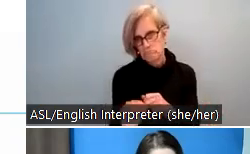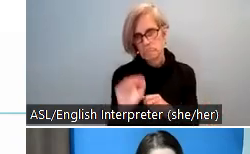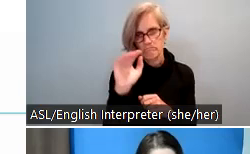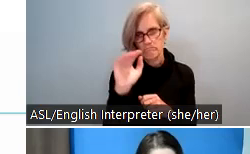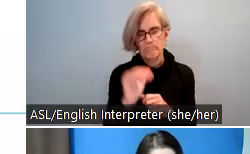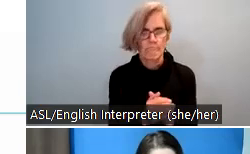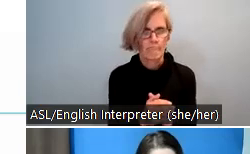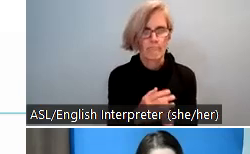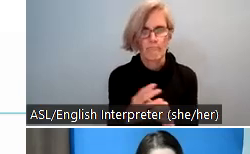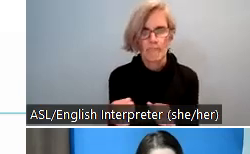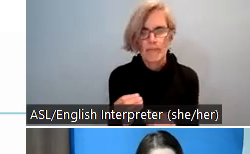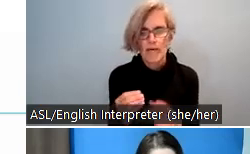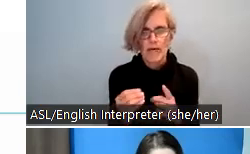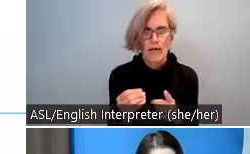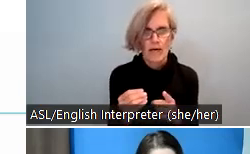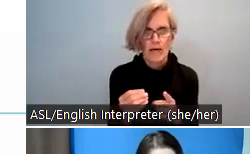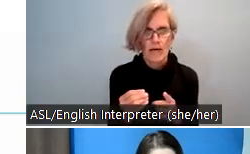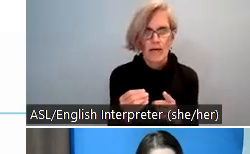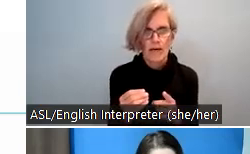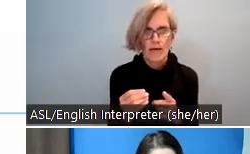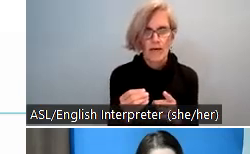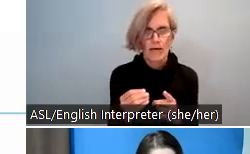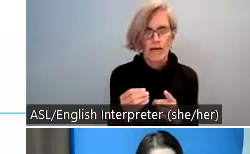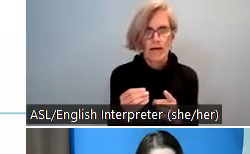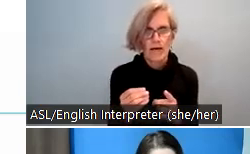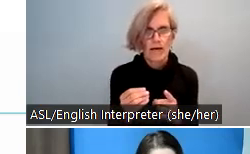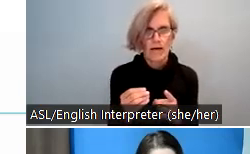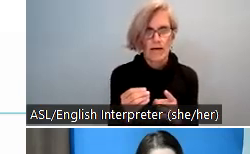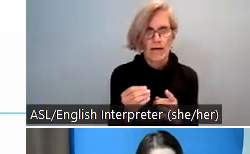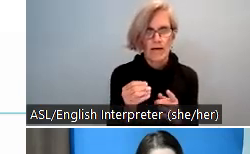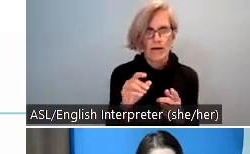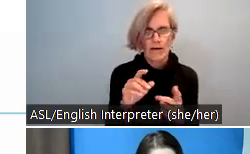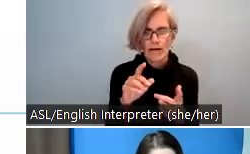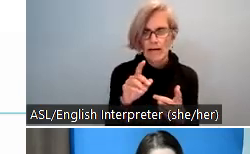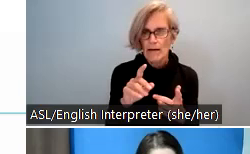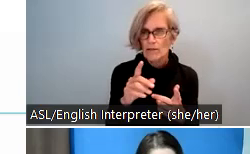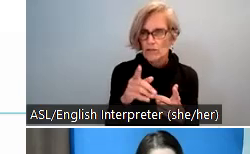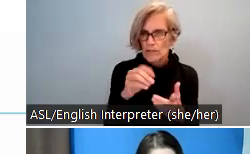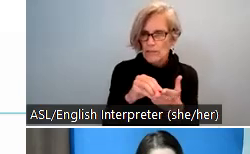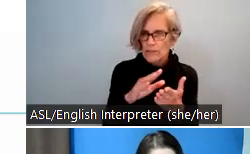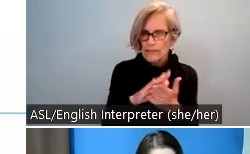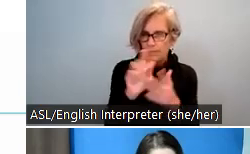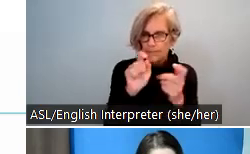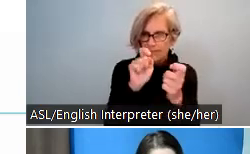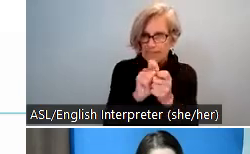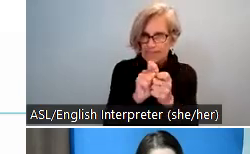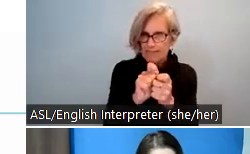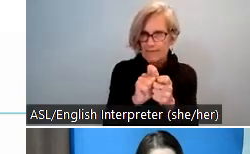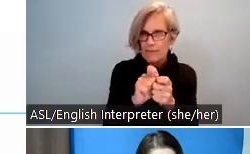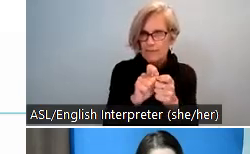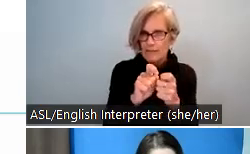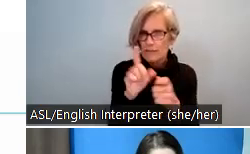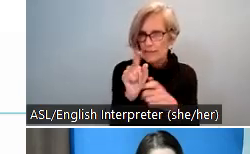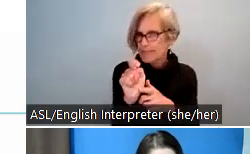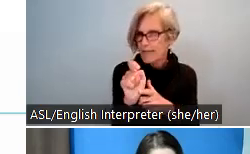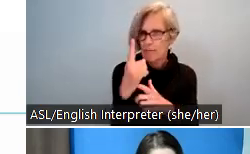specific for each one of these. This will help you think through the items that you need and the sequencing on